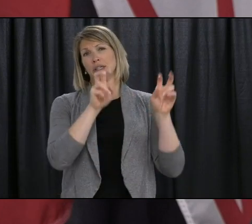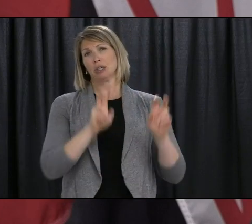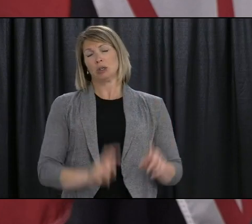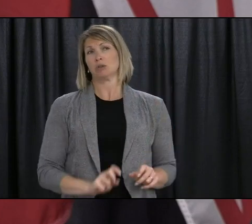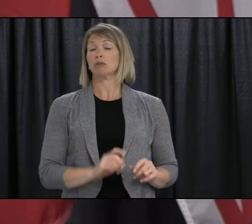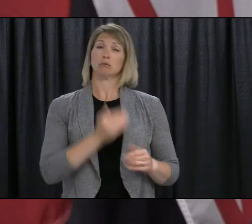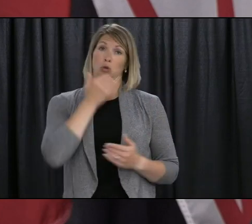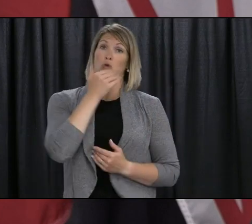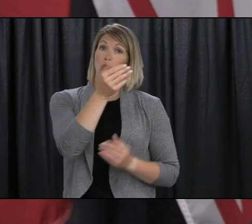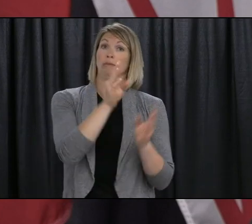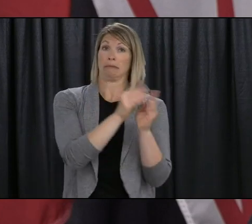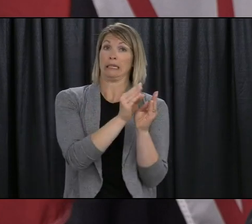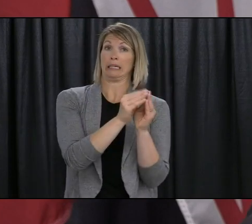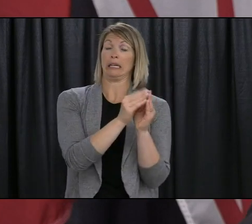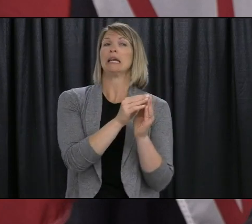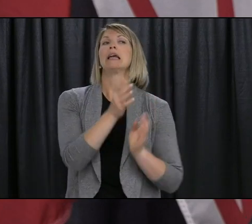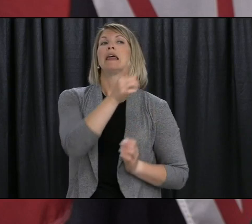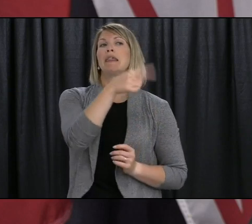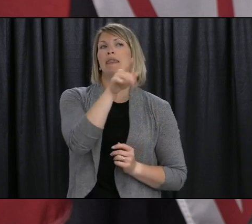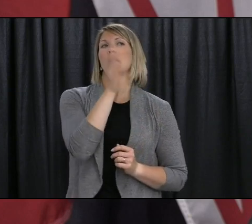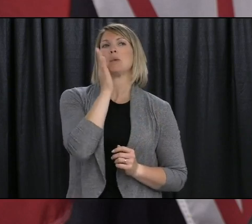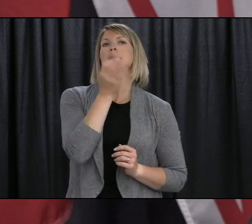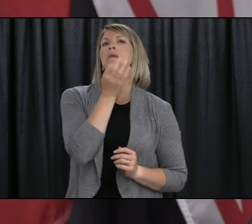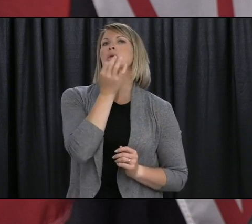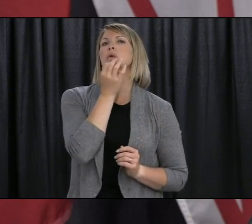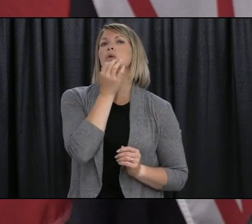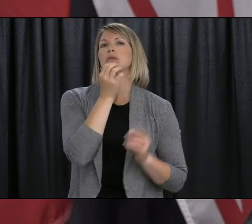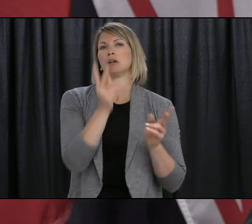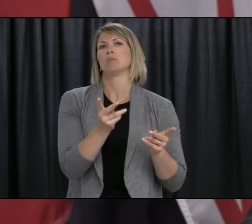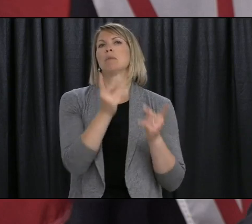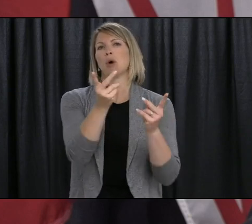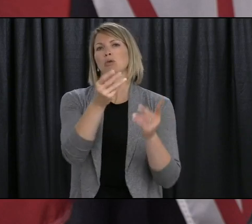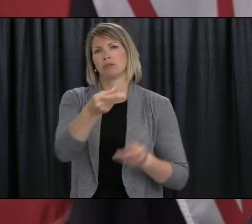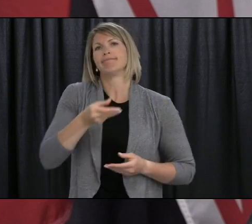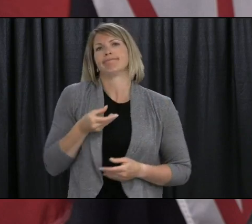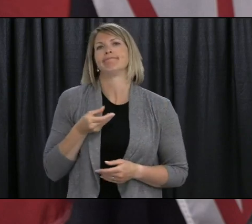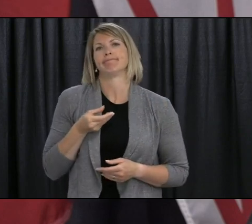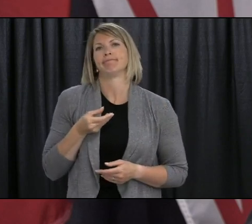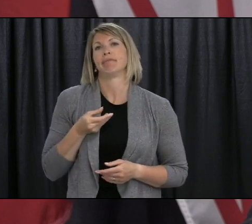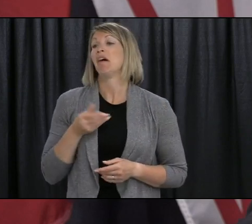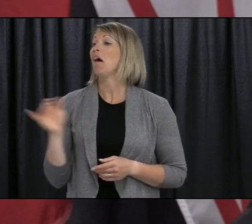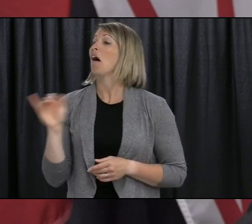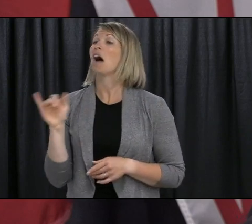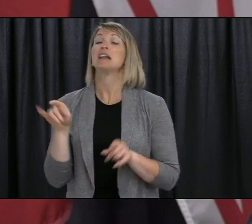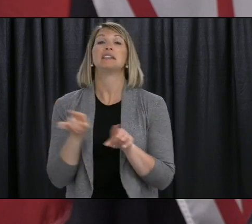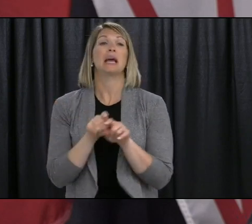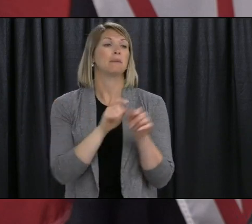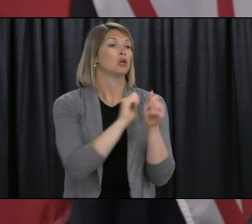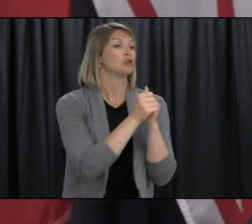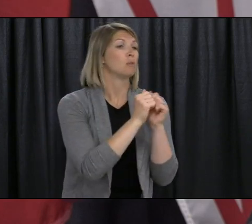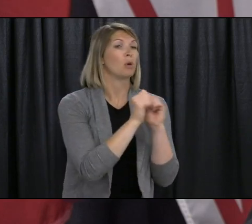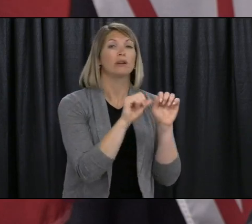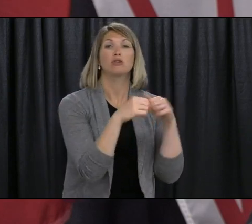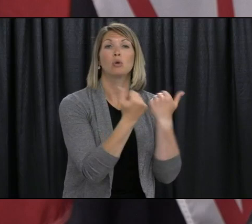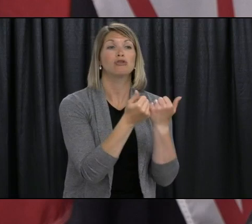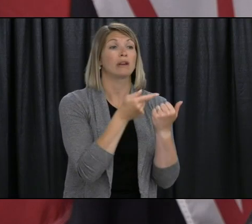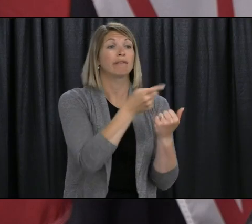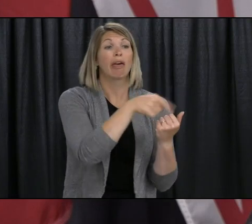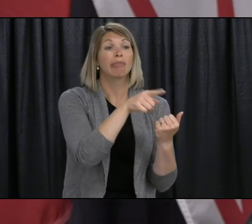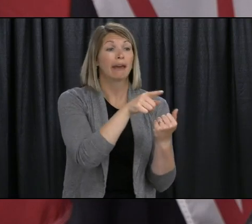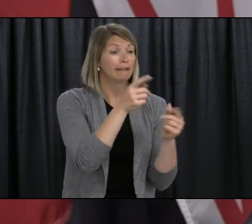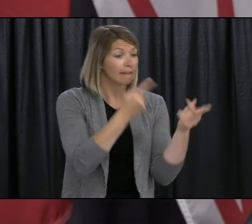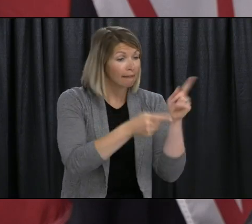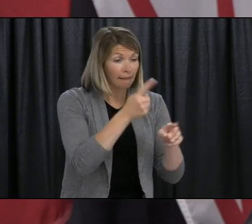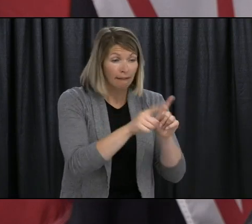they're going to put in a letter proposal, no different than you would see a risk assessment that would come in from a sporting group, an industry group, and so on. That's the way this